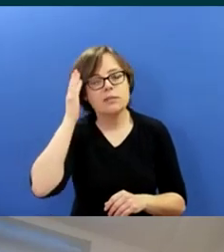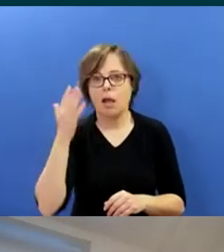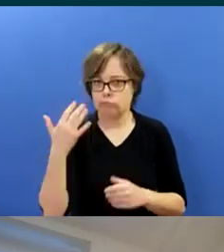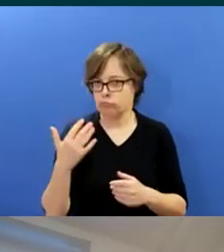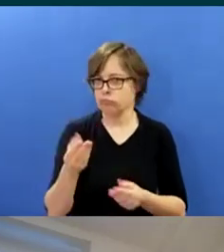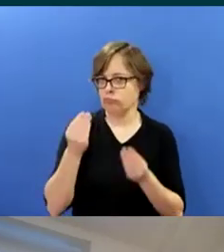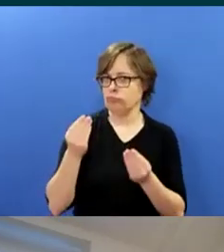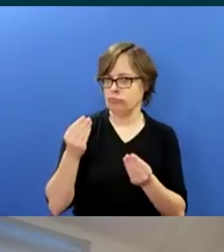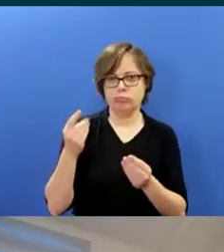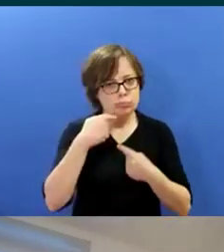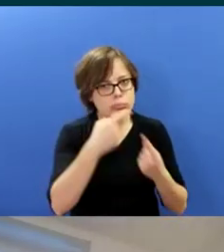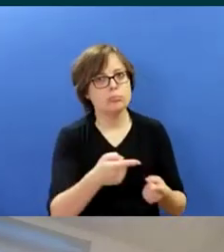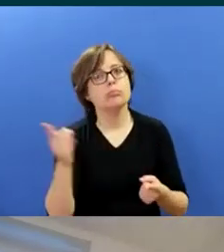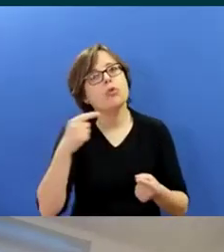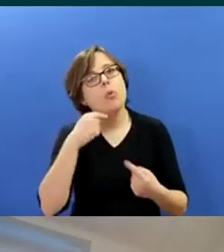participatory